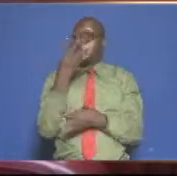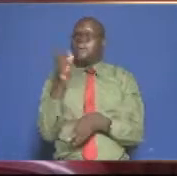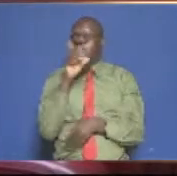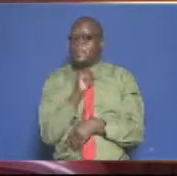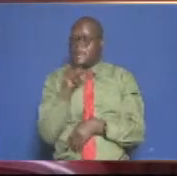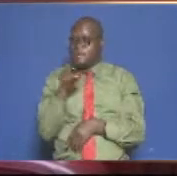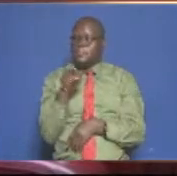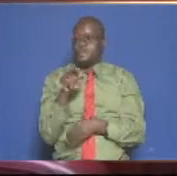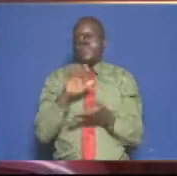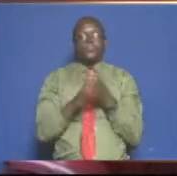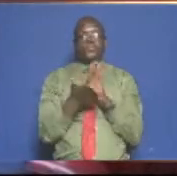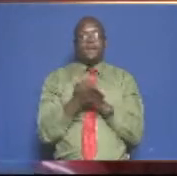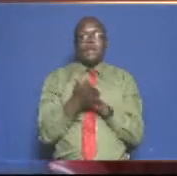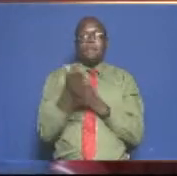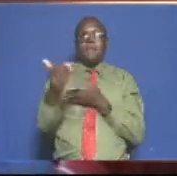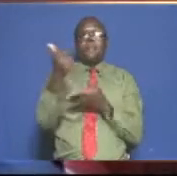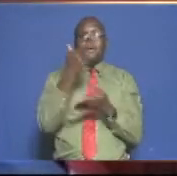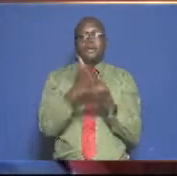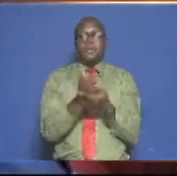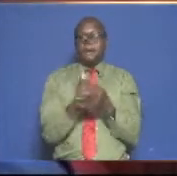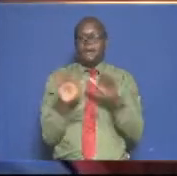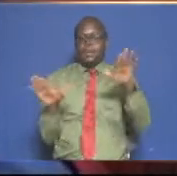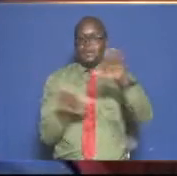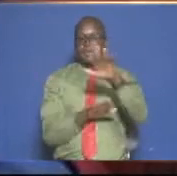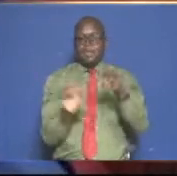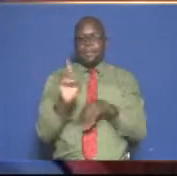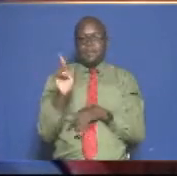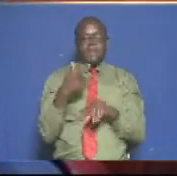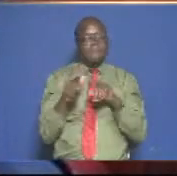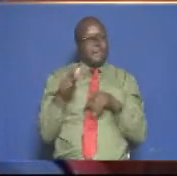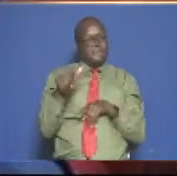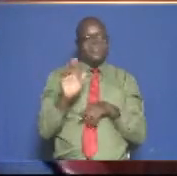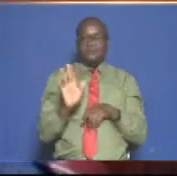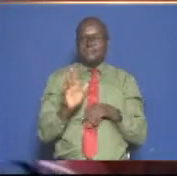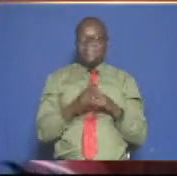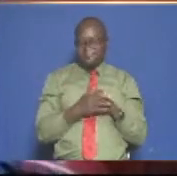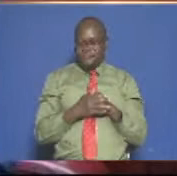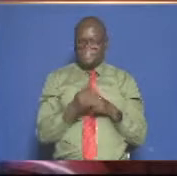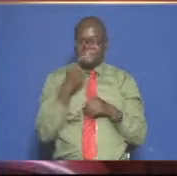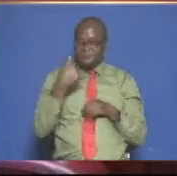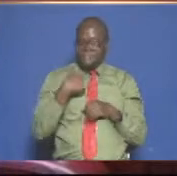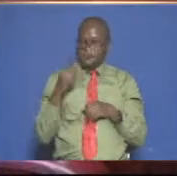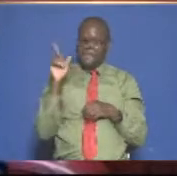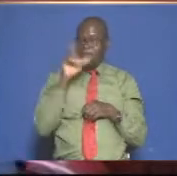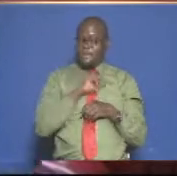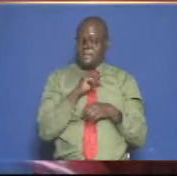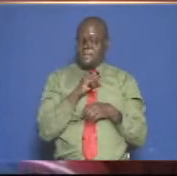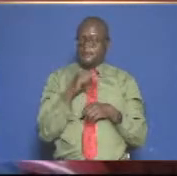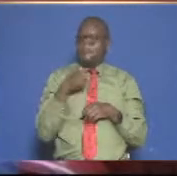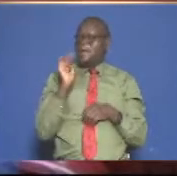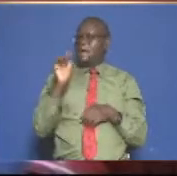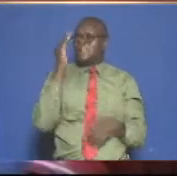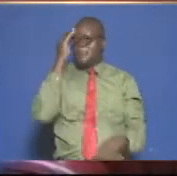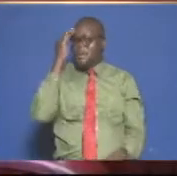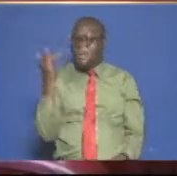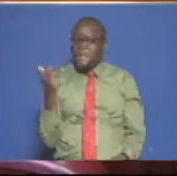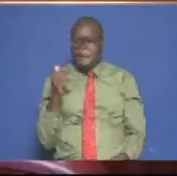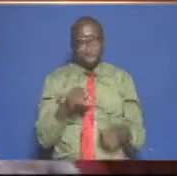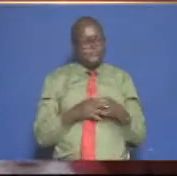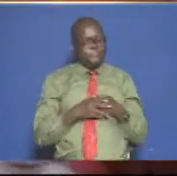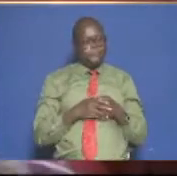are to be appointed assistant minister, but I don't want it." He told me on my face, and I asked him why. He told me